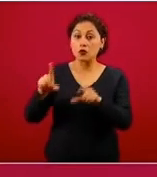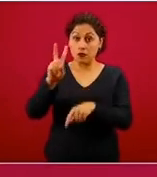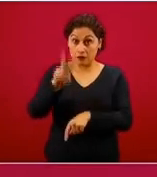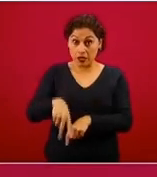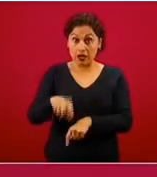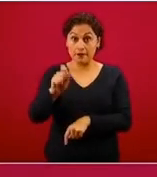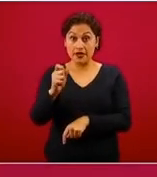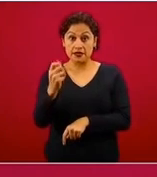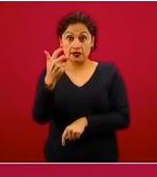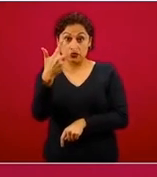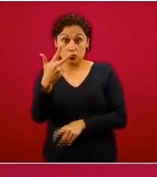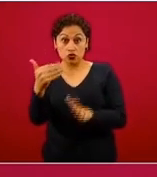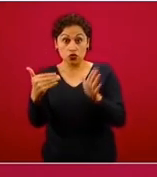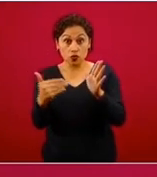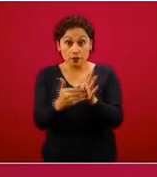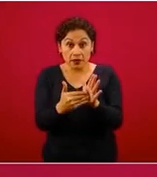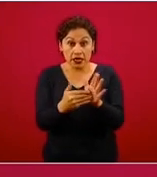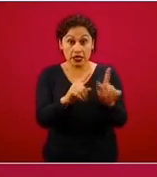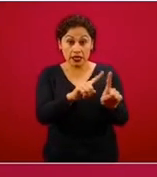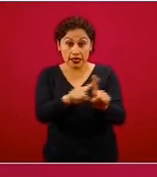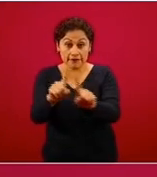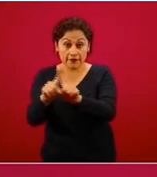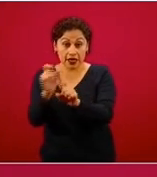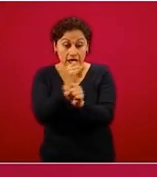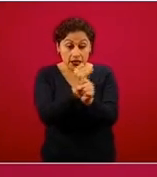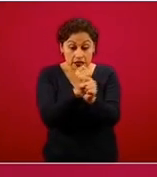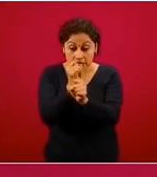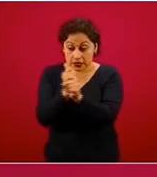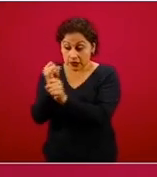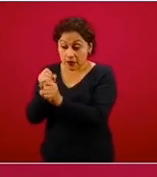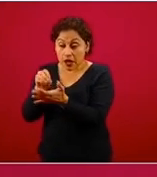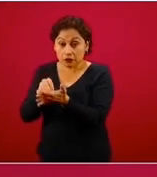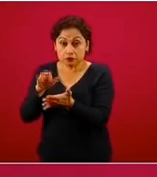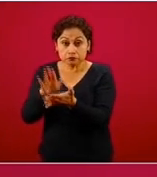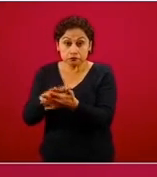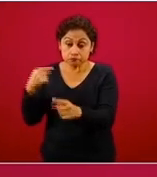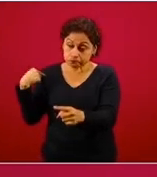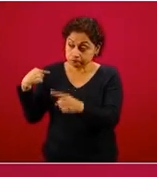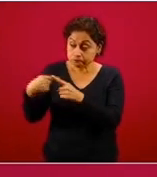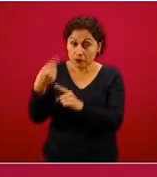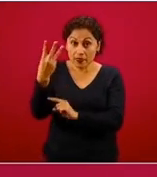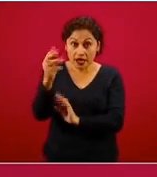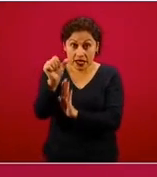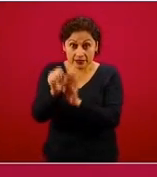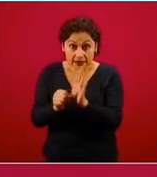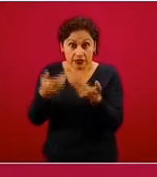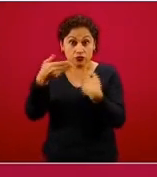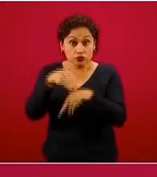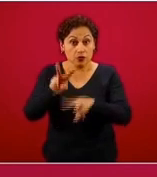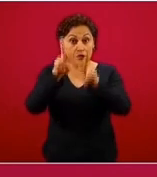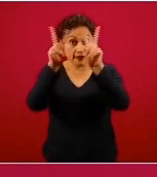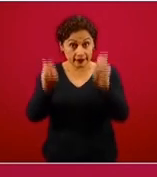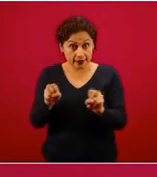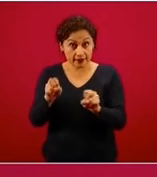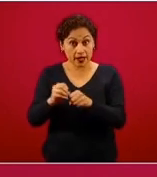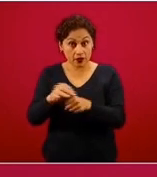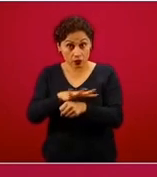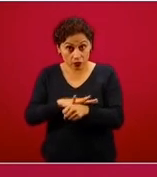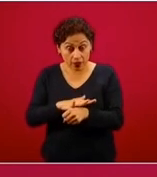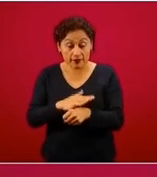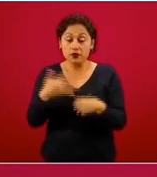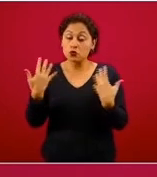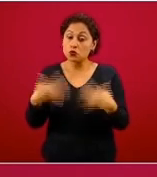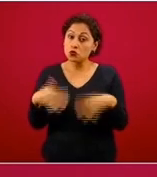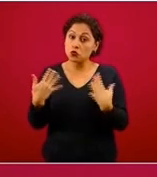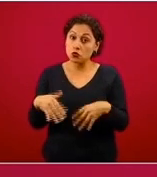28.492 but I'm not artículos going to be teaching a publicados lecture en los either. últimos 3 meses relacionados con coronavirus. Out en of the particular,